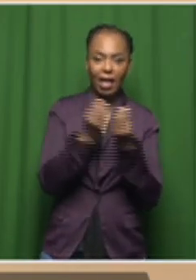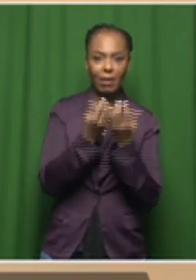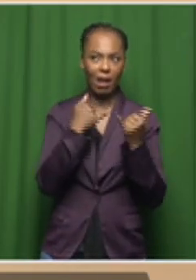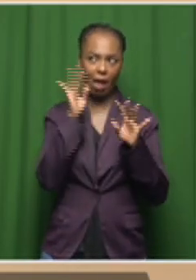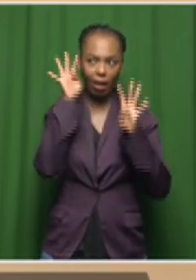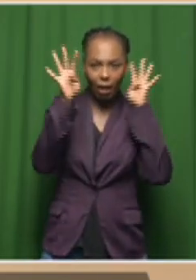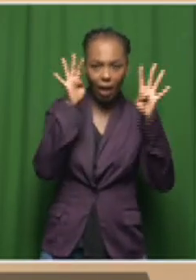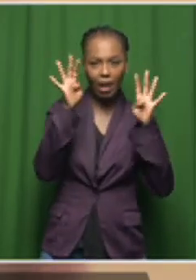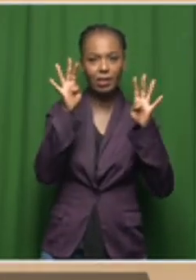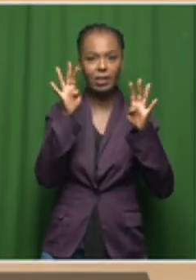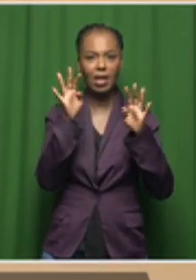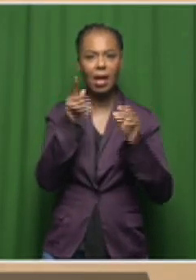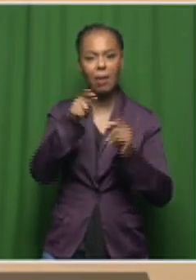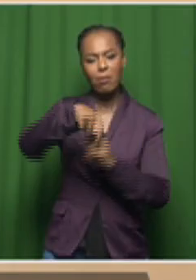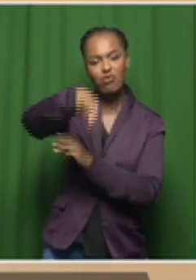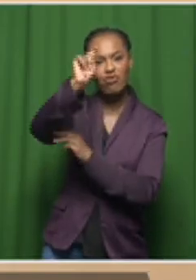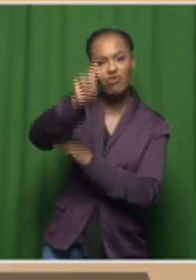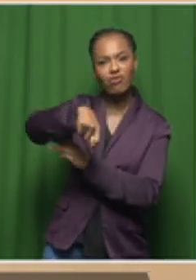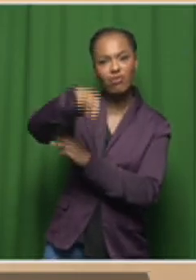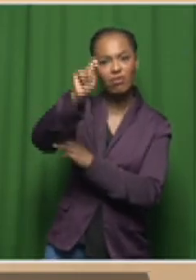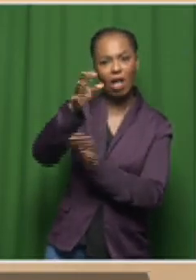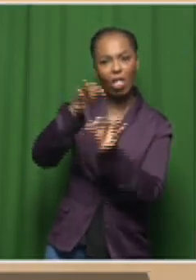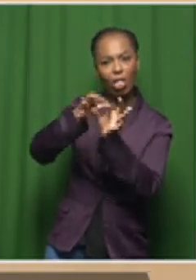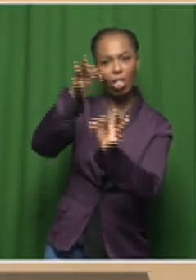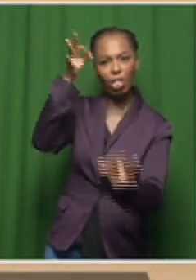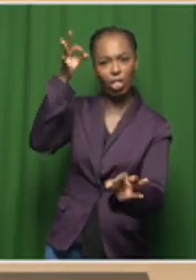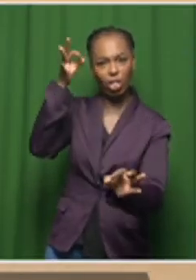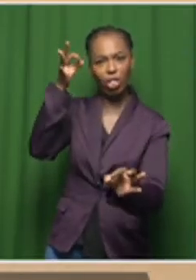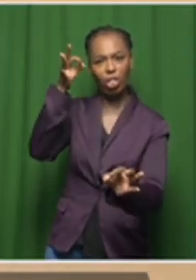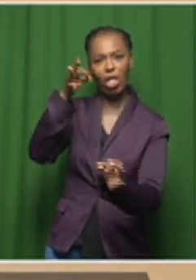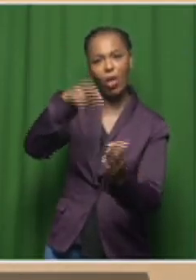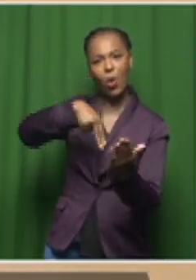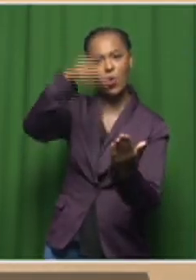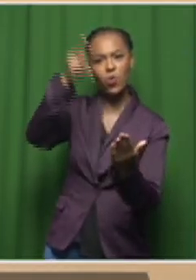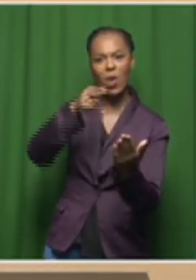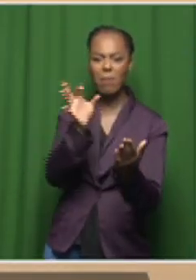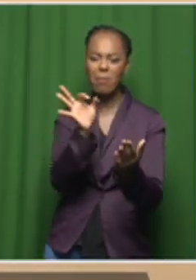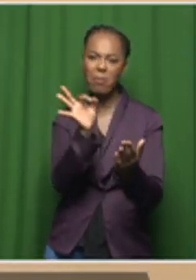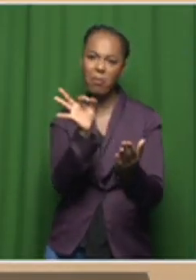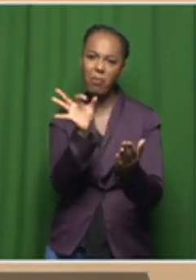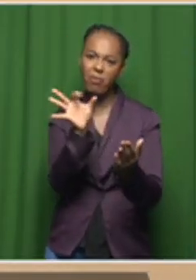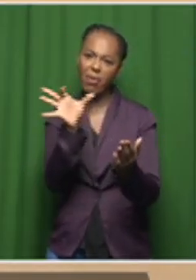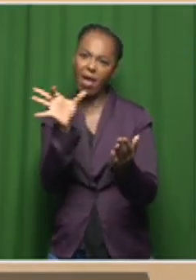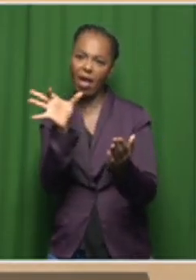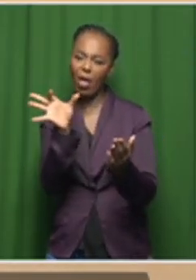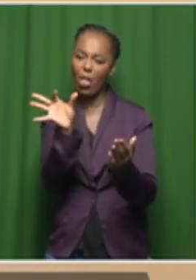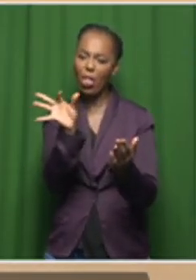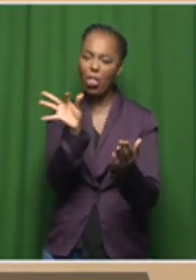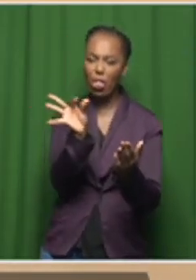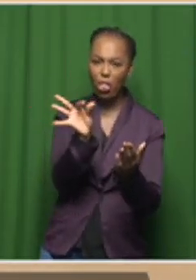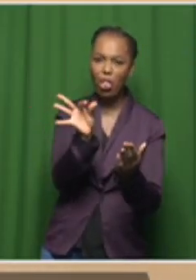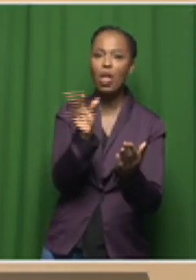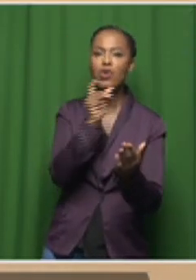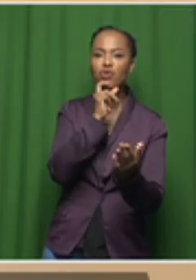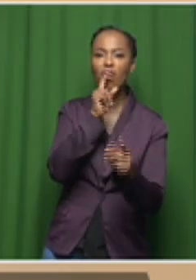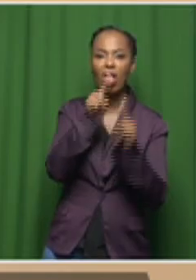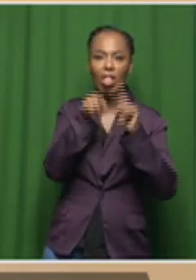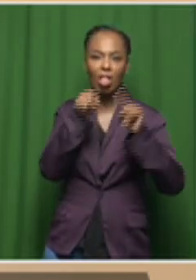big brushes. I use big house brushes, and I go from big, thick brushes to tiny little brushes like this.